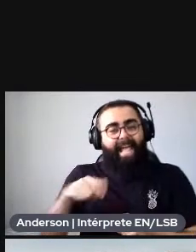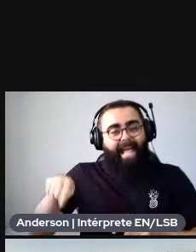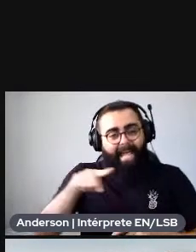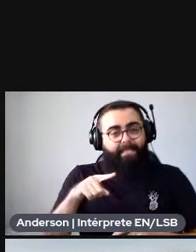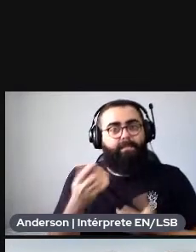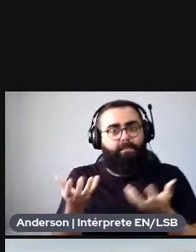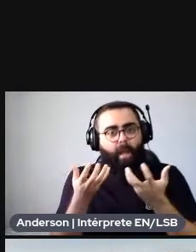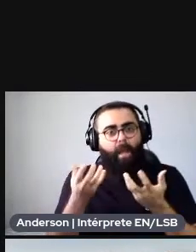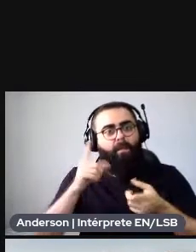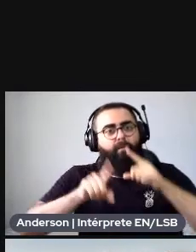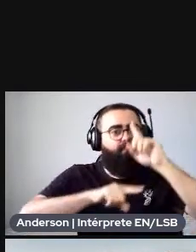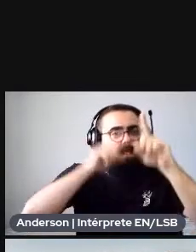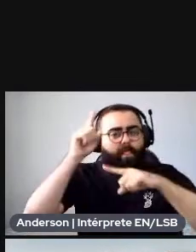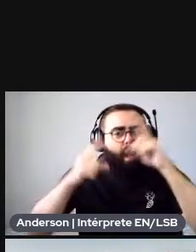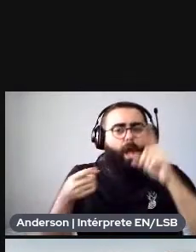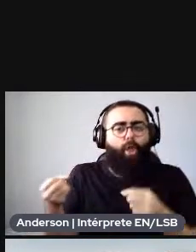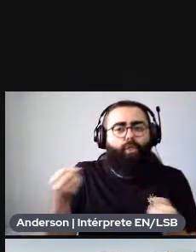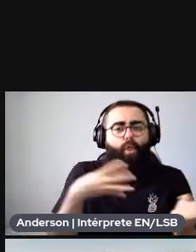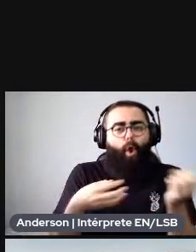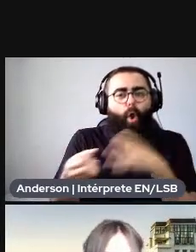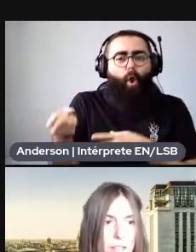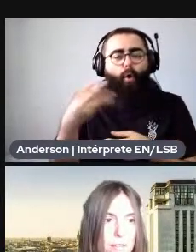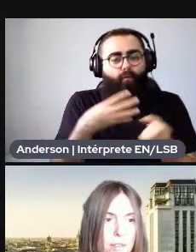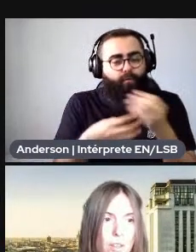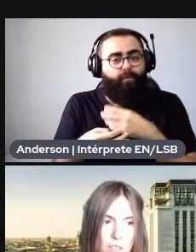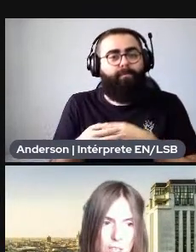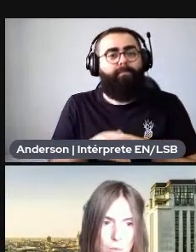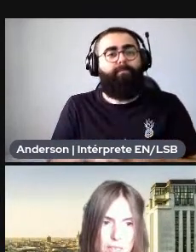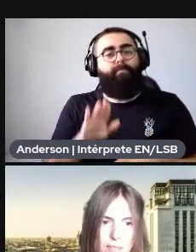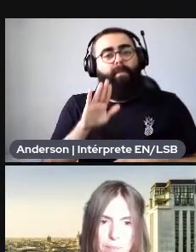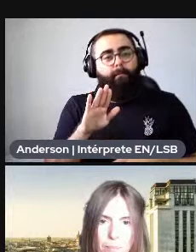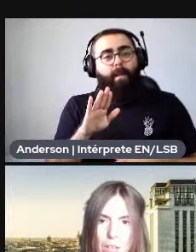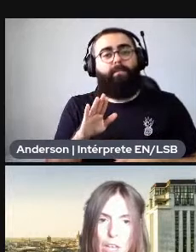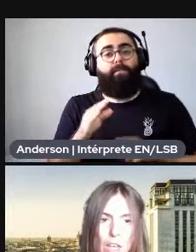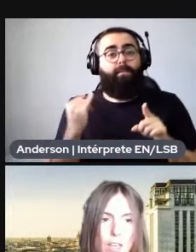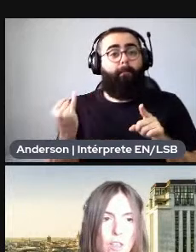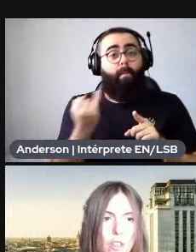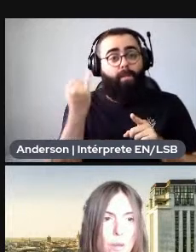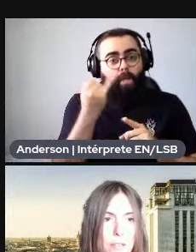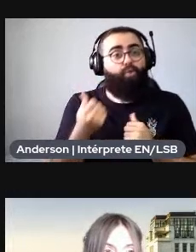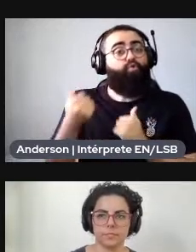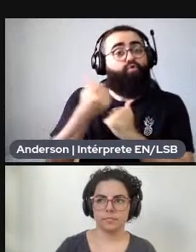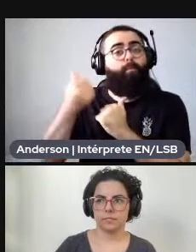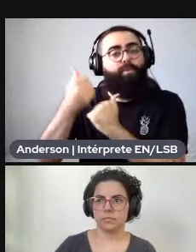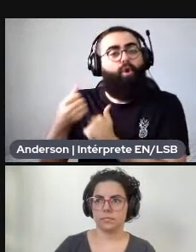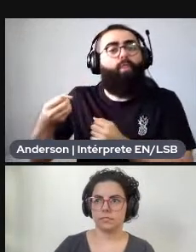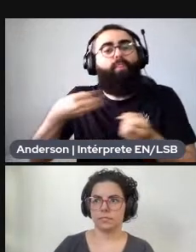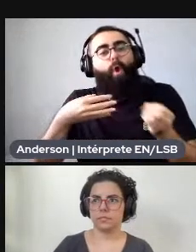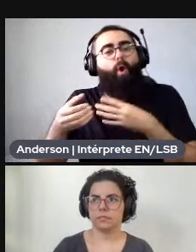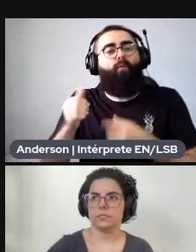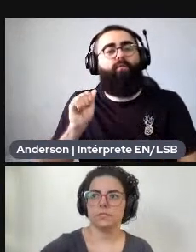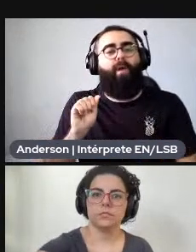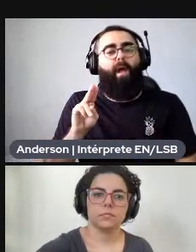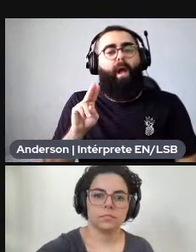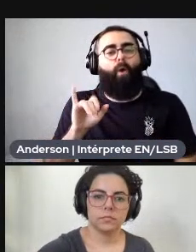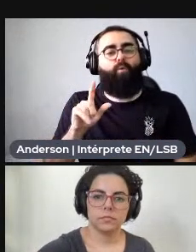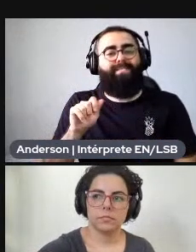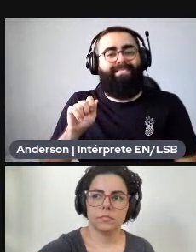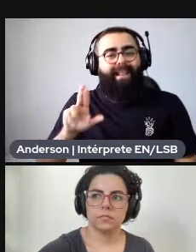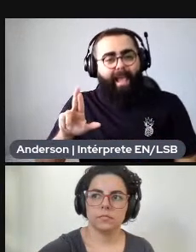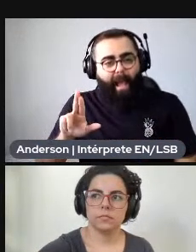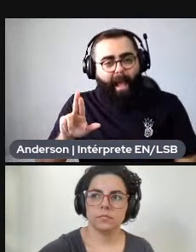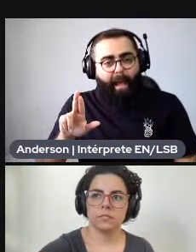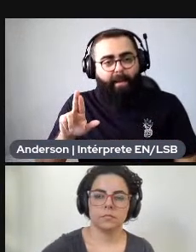related but more creative auxiliaries. So, in fact, the rise of the inchoative